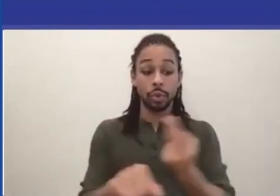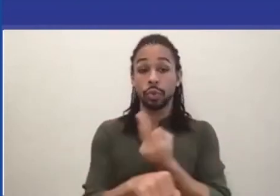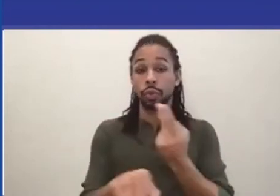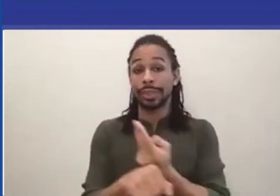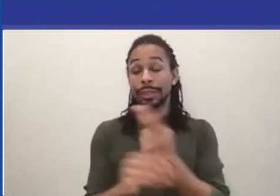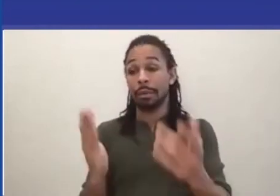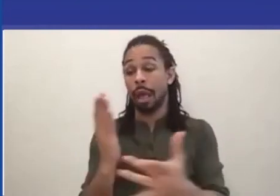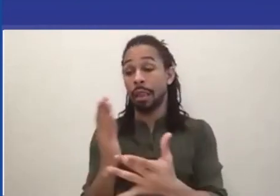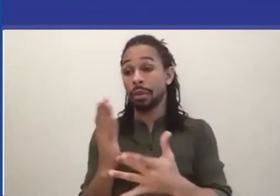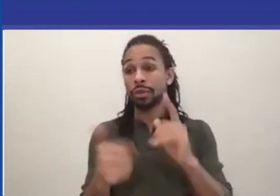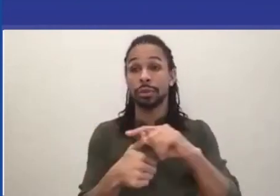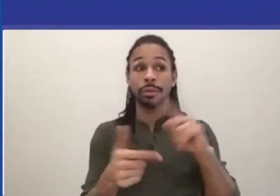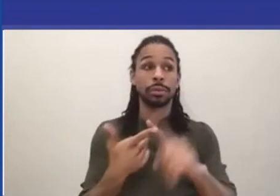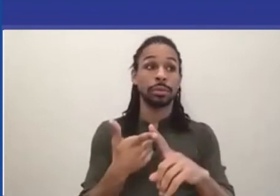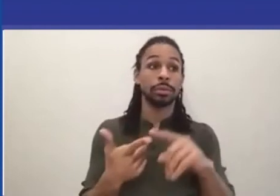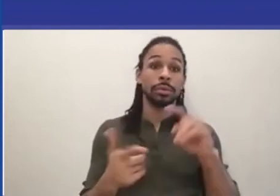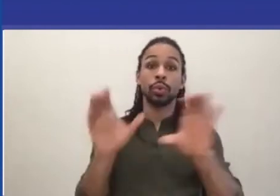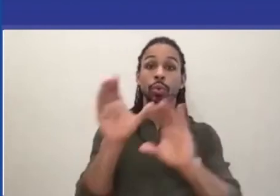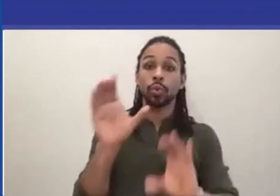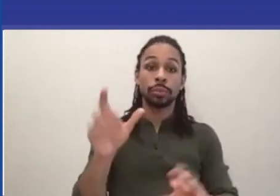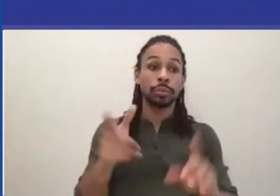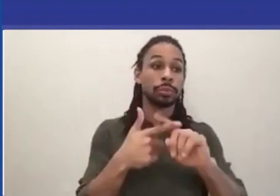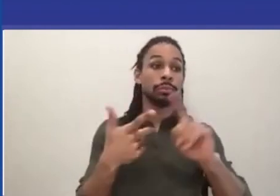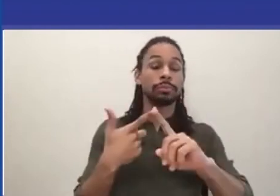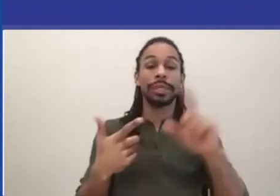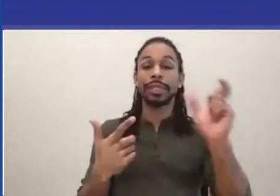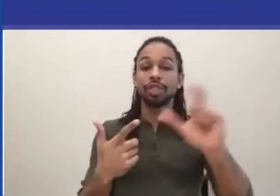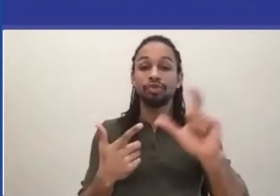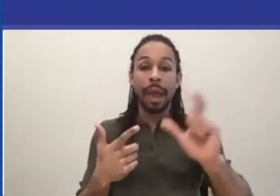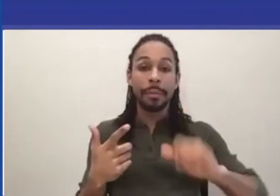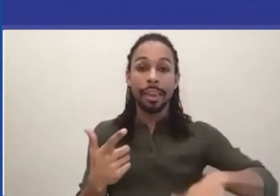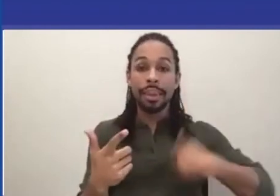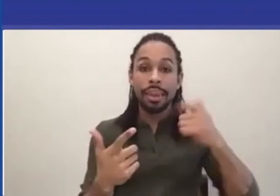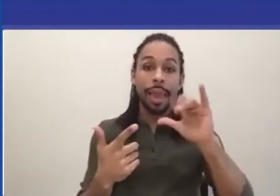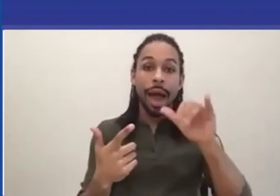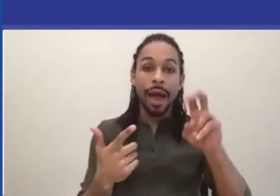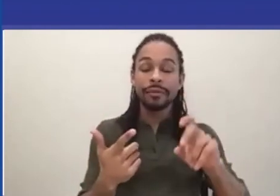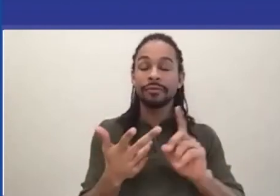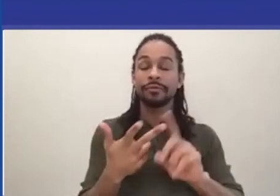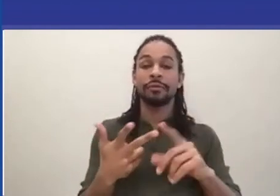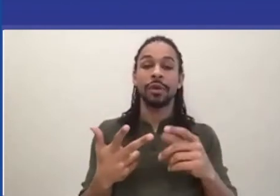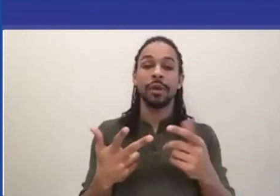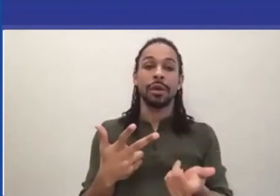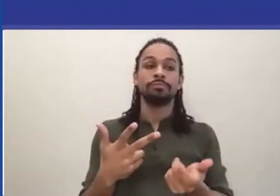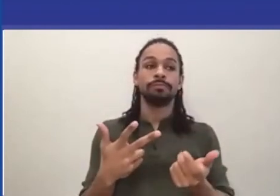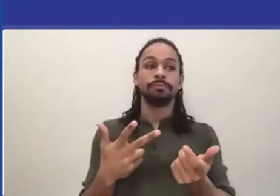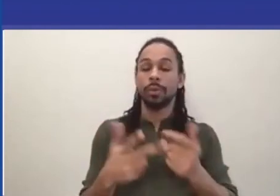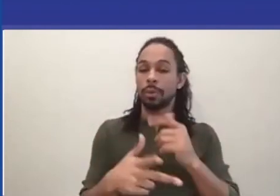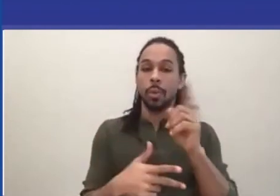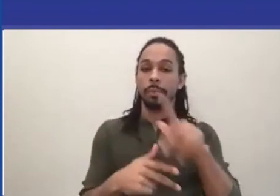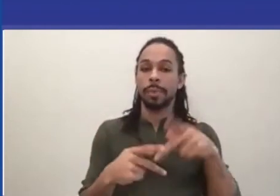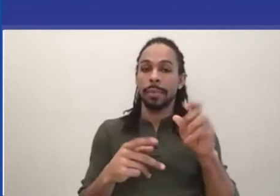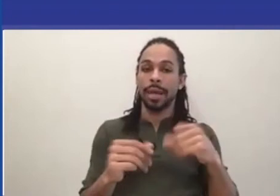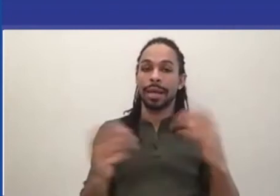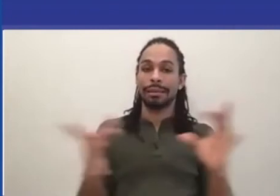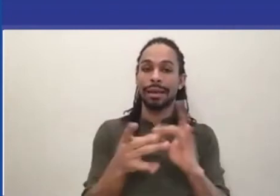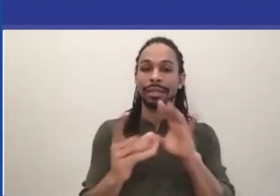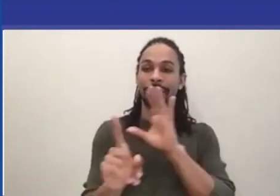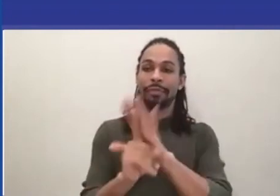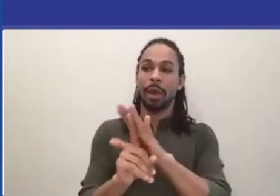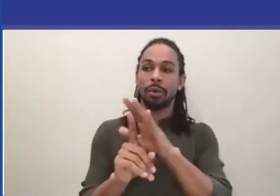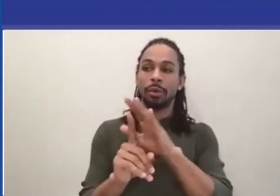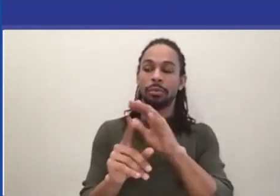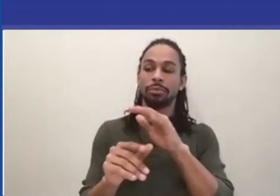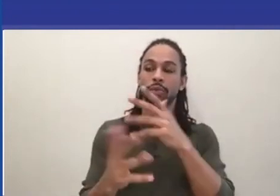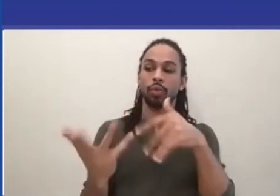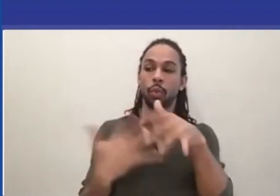Instagram Live or some sort of virtual format where people can connect their own social setting and maintain that, you know,